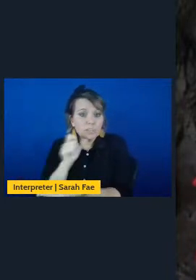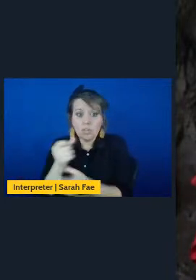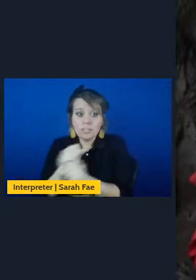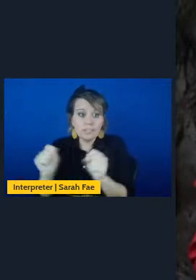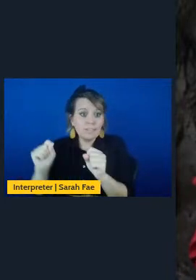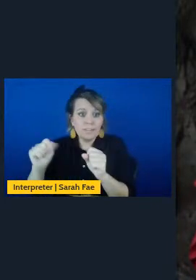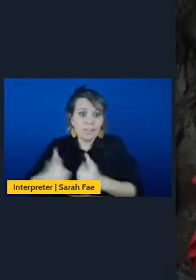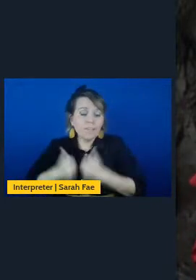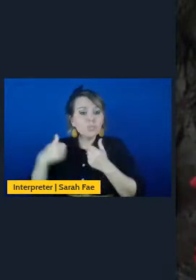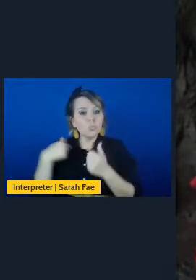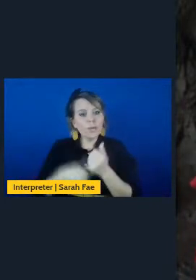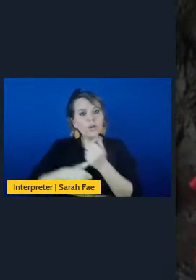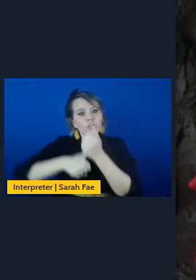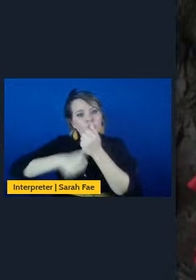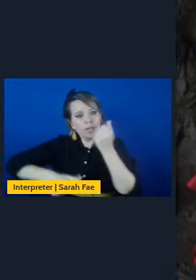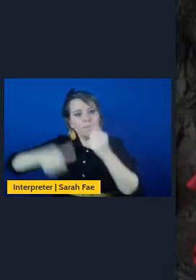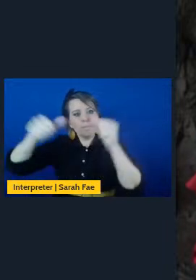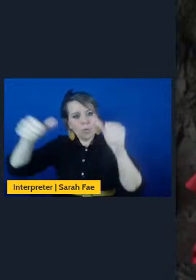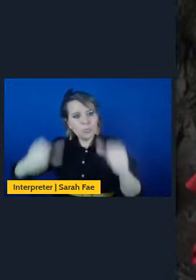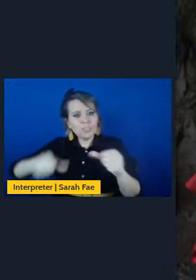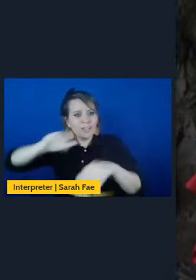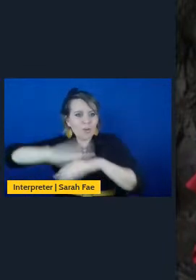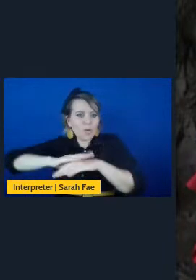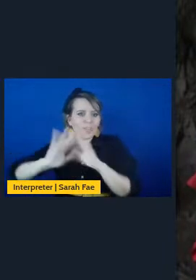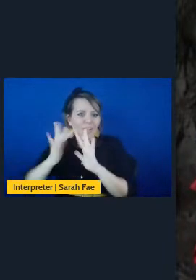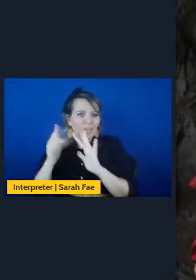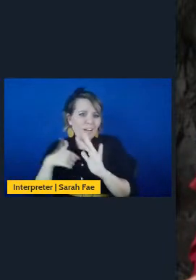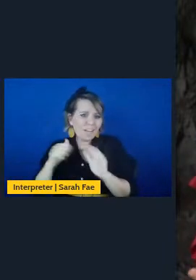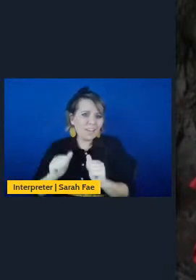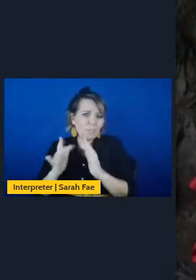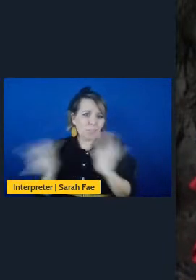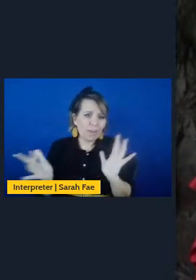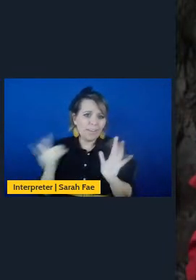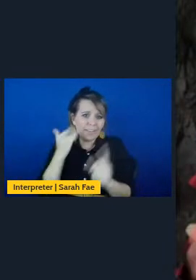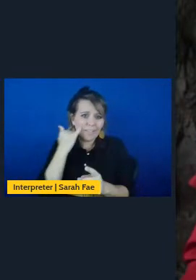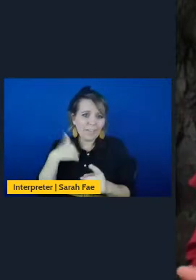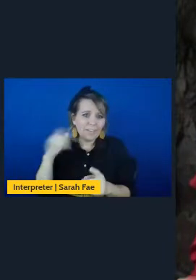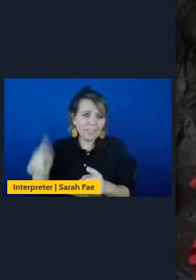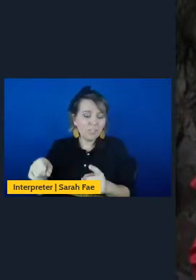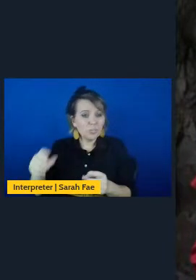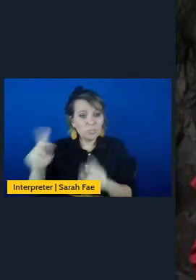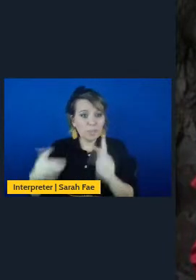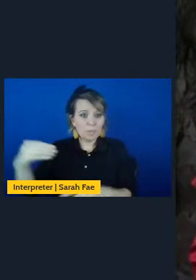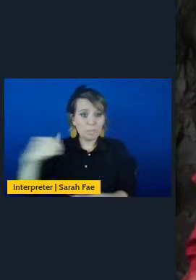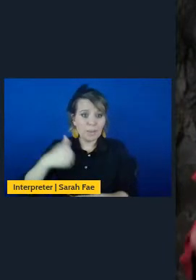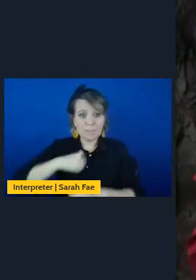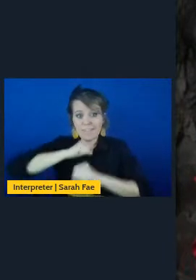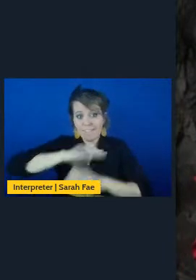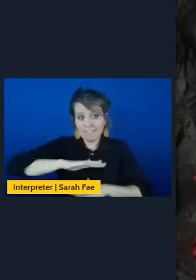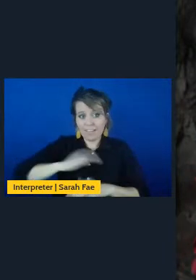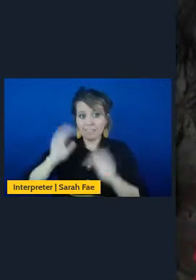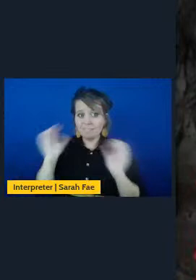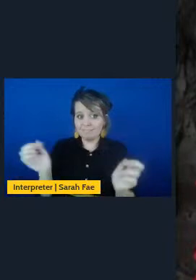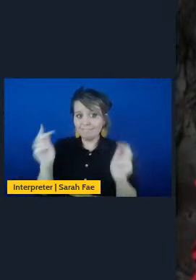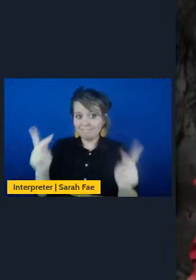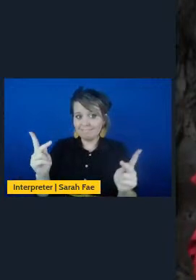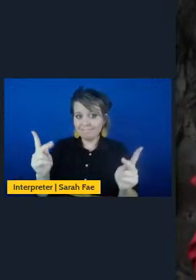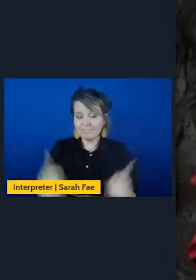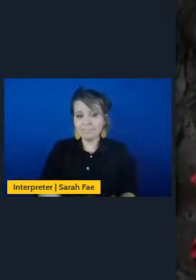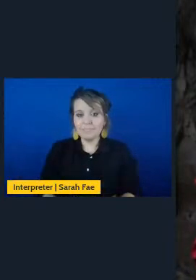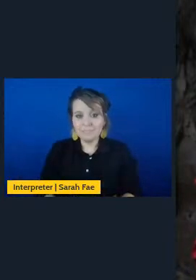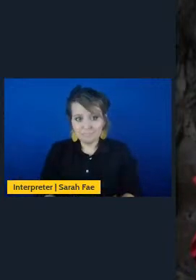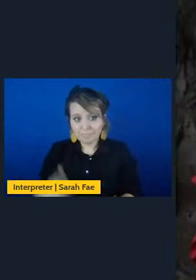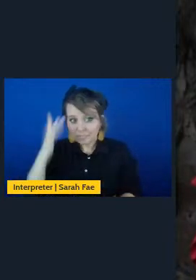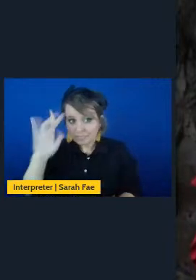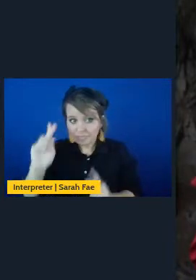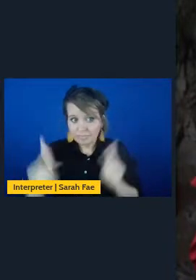internet. I can break that for 20 minutes if I need to. People pay me nothing. That's okay. Sensible people are not